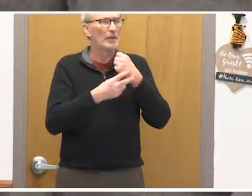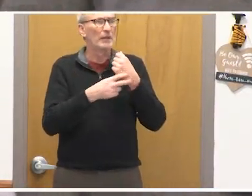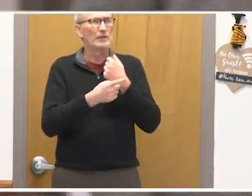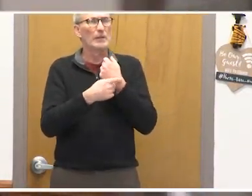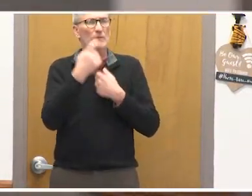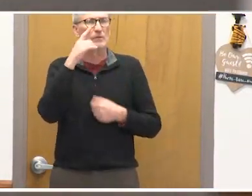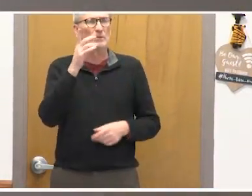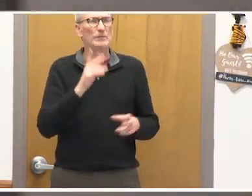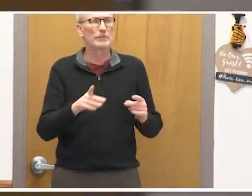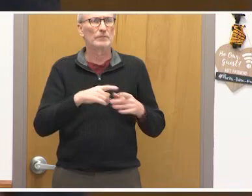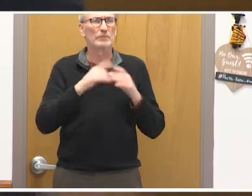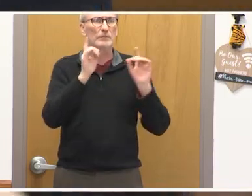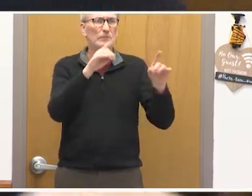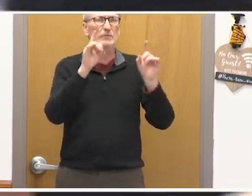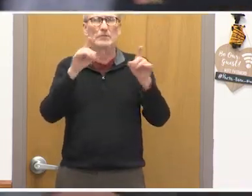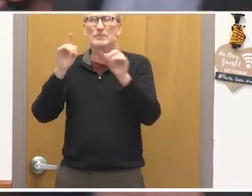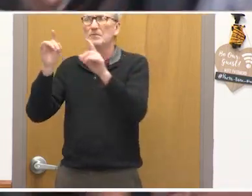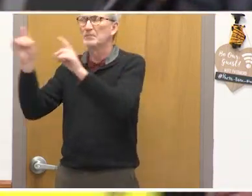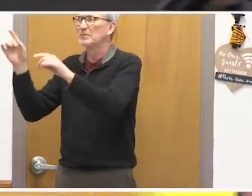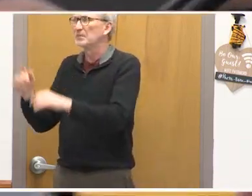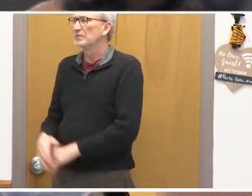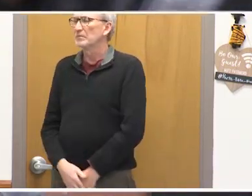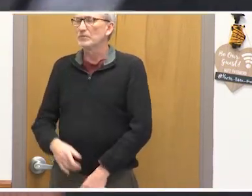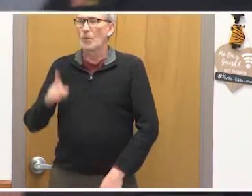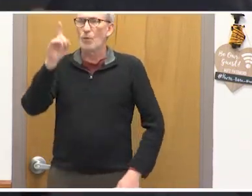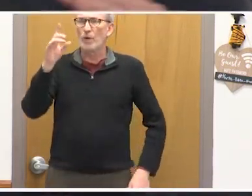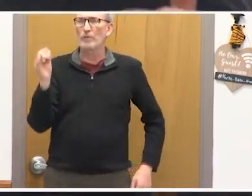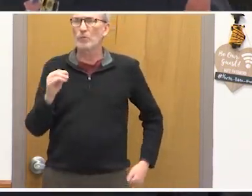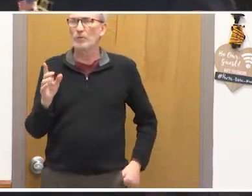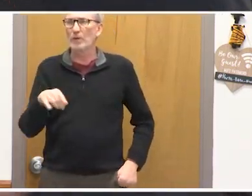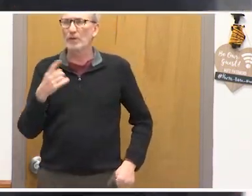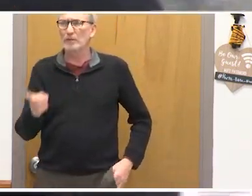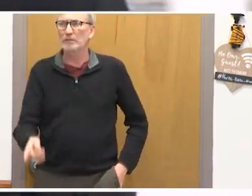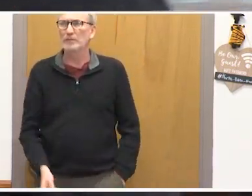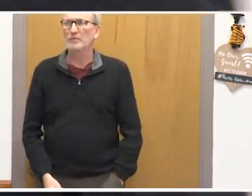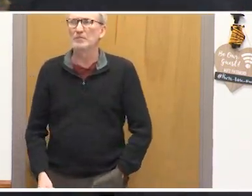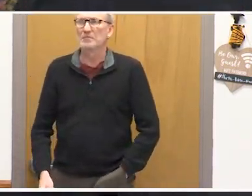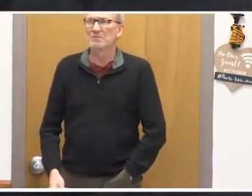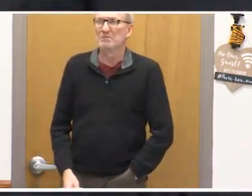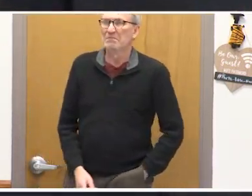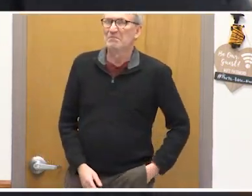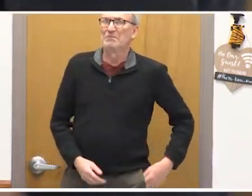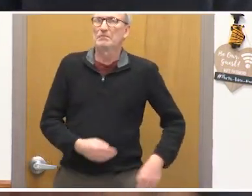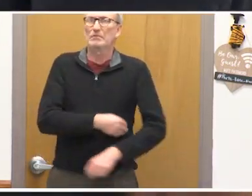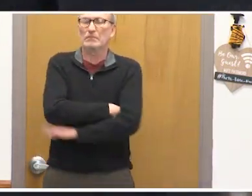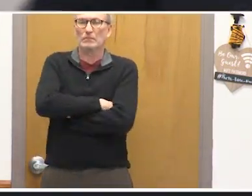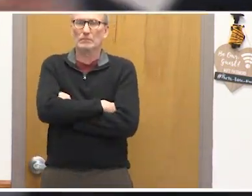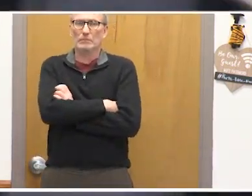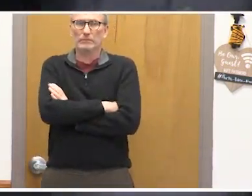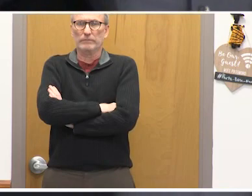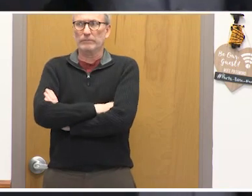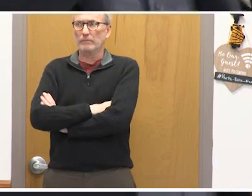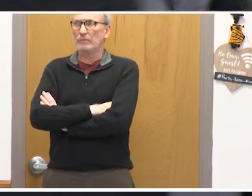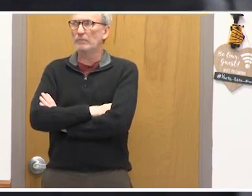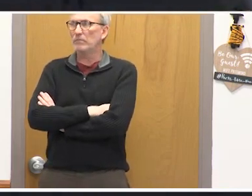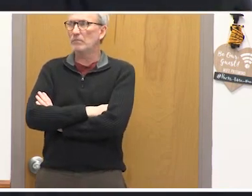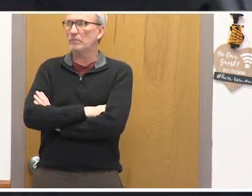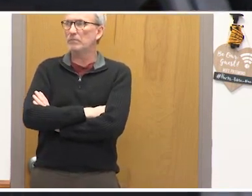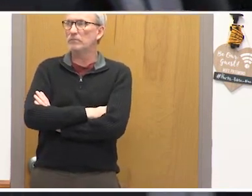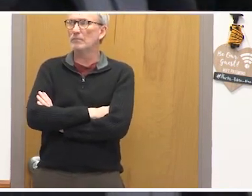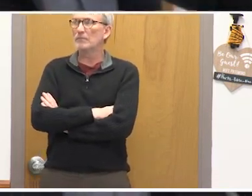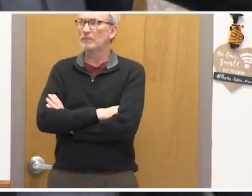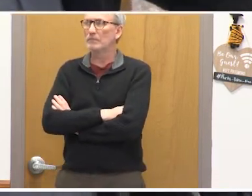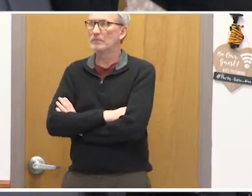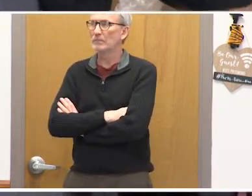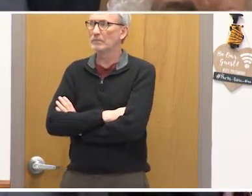Yeah. Yeah, I'm going to take one more question online, and then we'll go to the breakouts. And again, if you have these